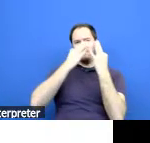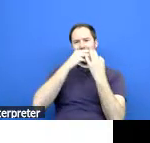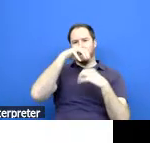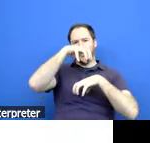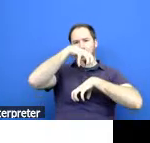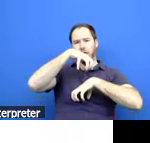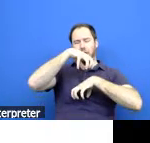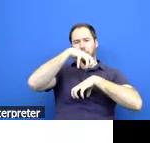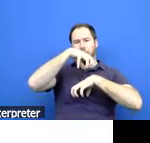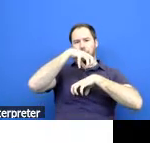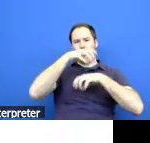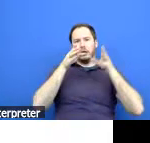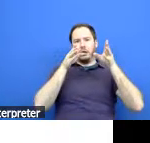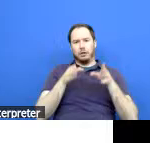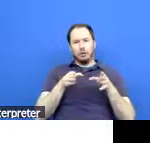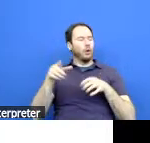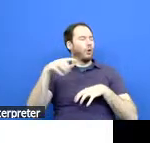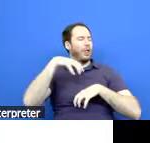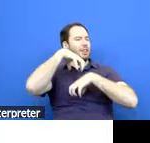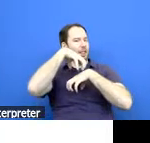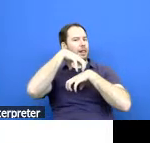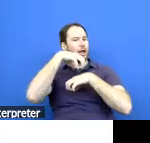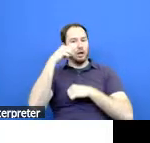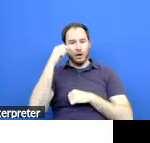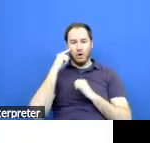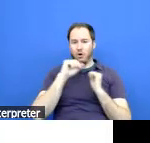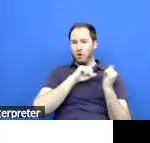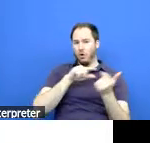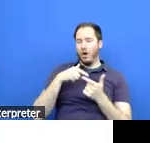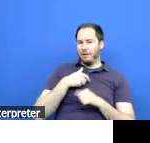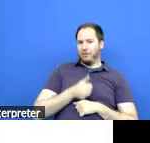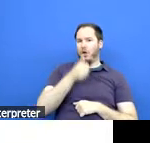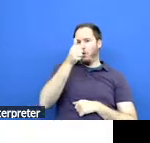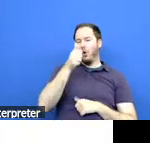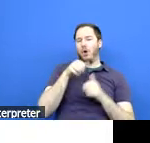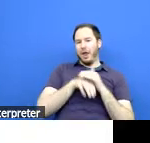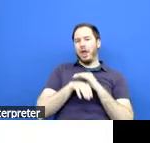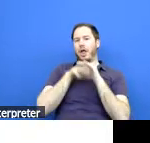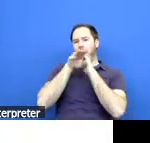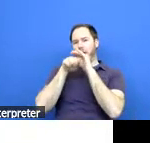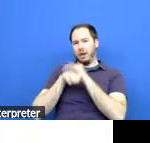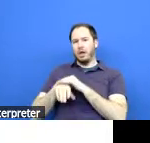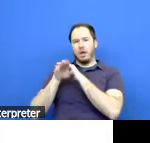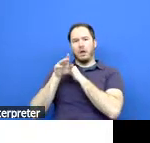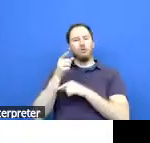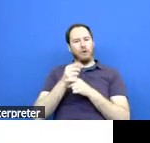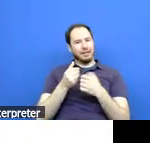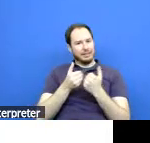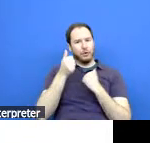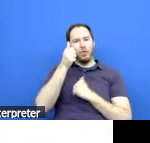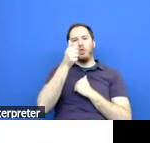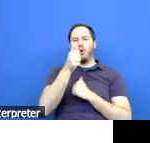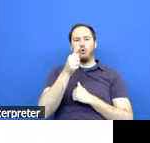second? The latter. But they all have their own entrance? Yep, all their own entrance and separate driveways, yes.